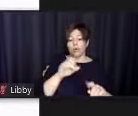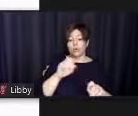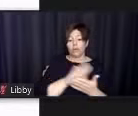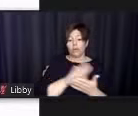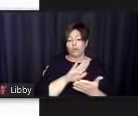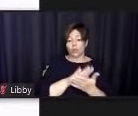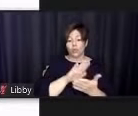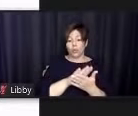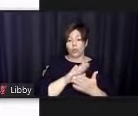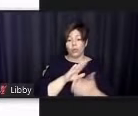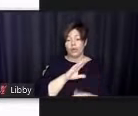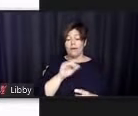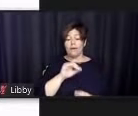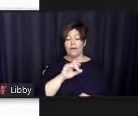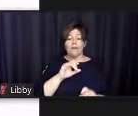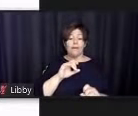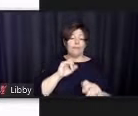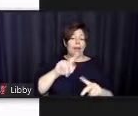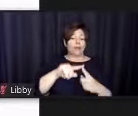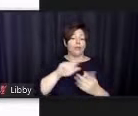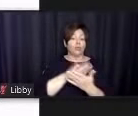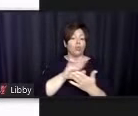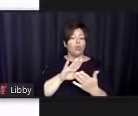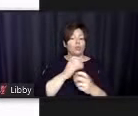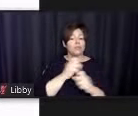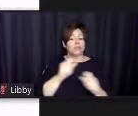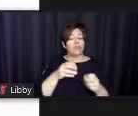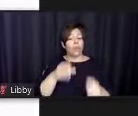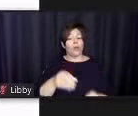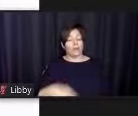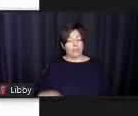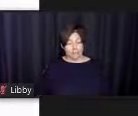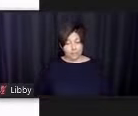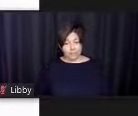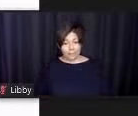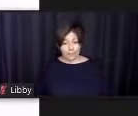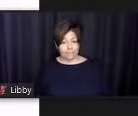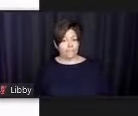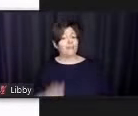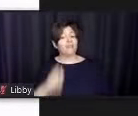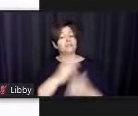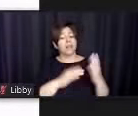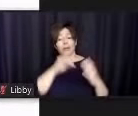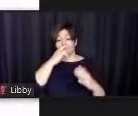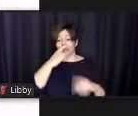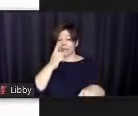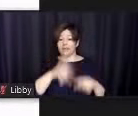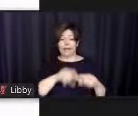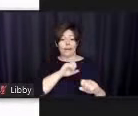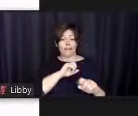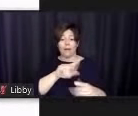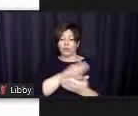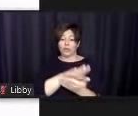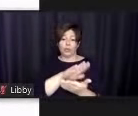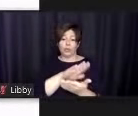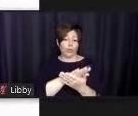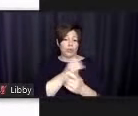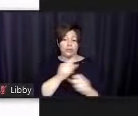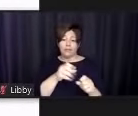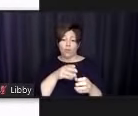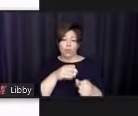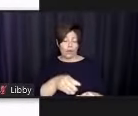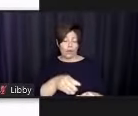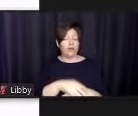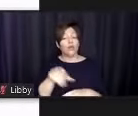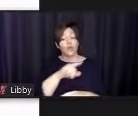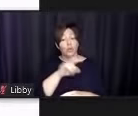cannot safely attend school, as I alluded to just a few minutes ago. Because you're gonna have some kids who cannot safely come back to school. And you need